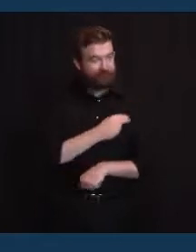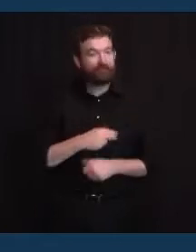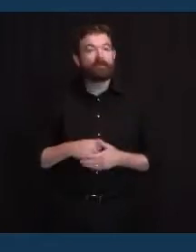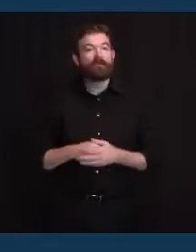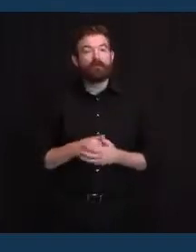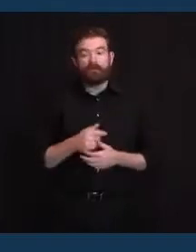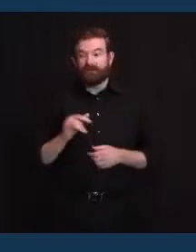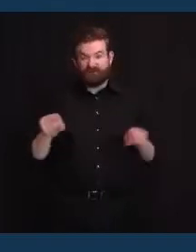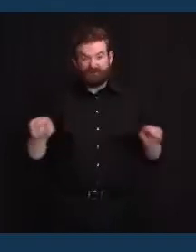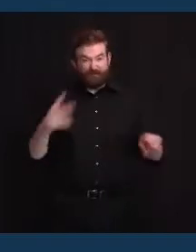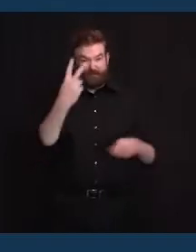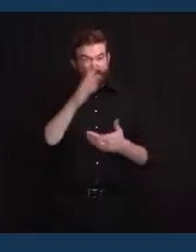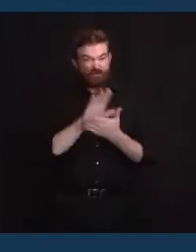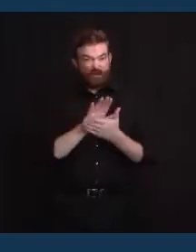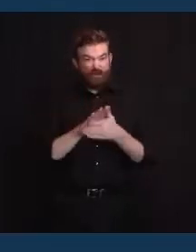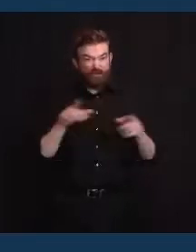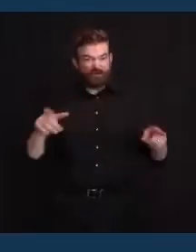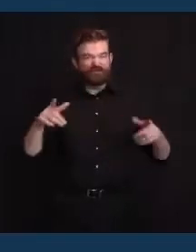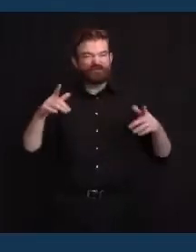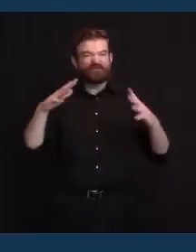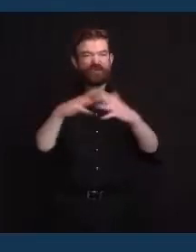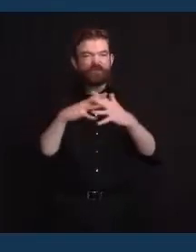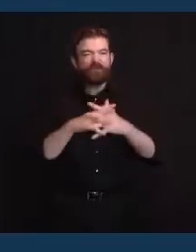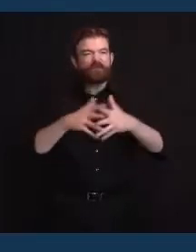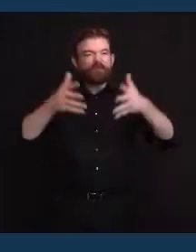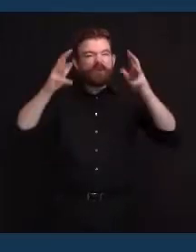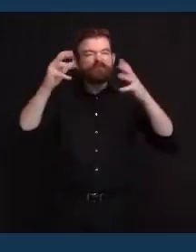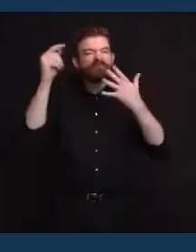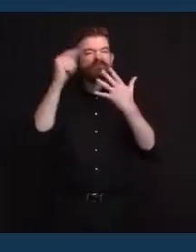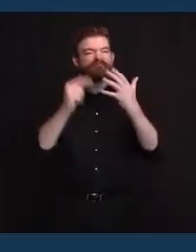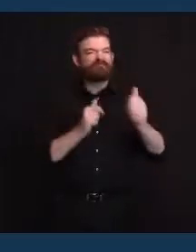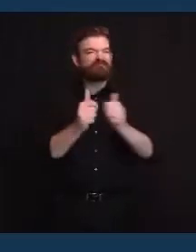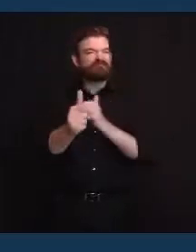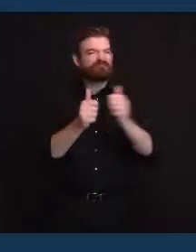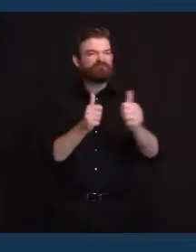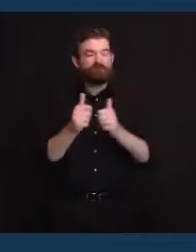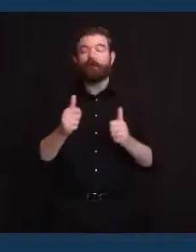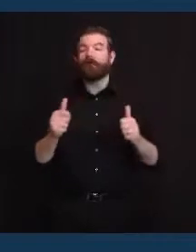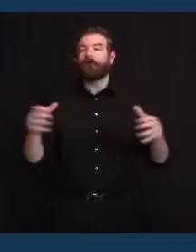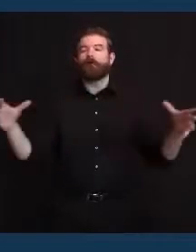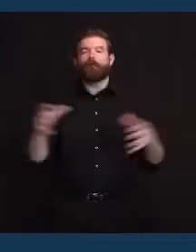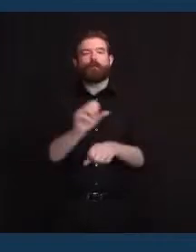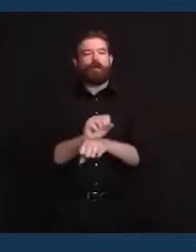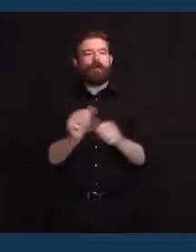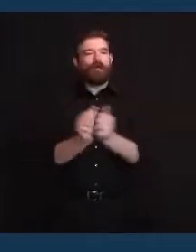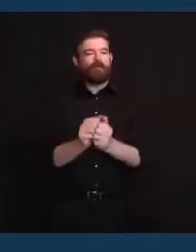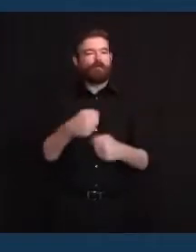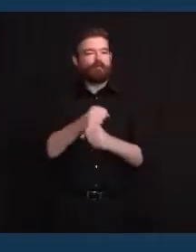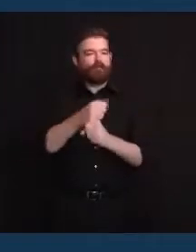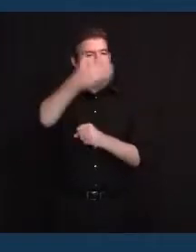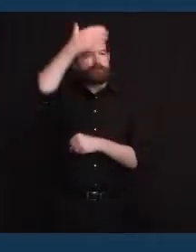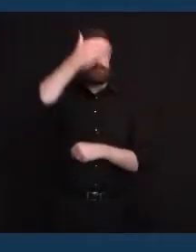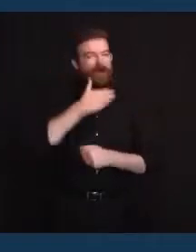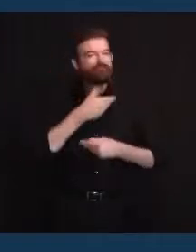As we have noted of late, the Department of Education is releasing its guidance regarding the reopening of schools for the